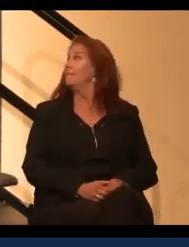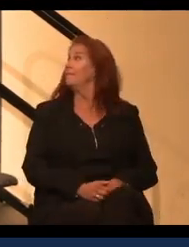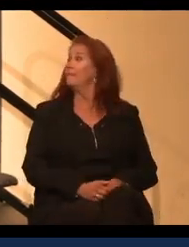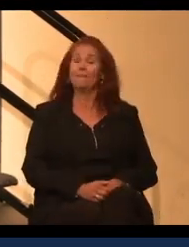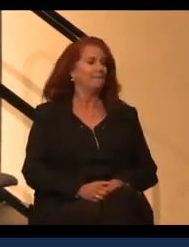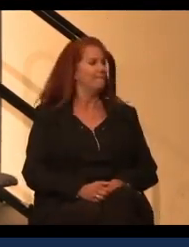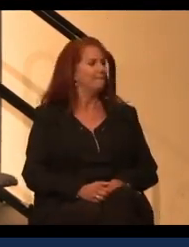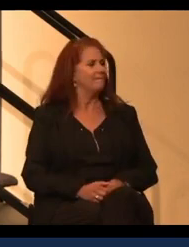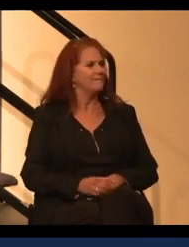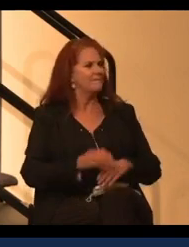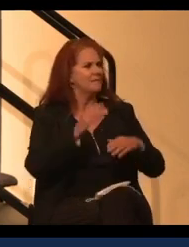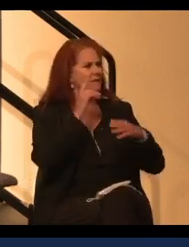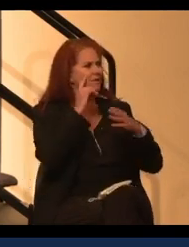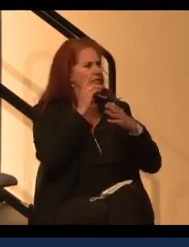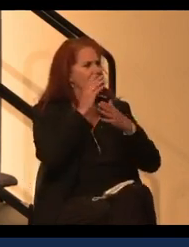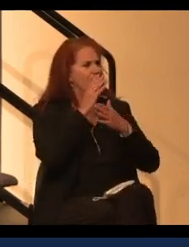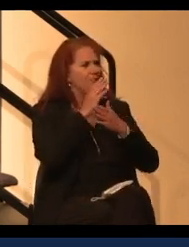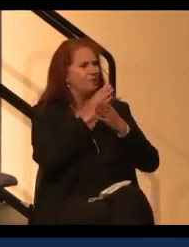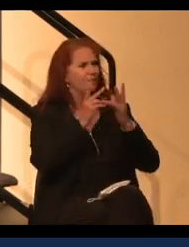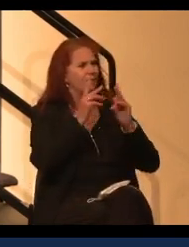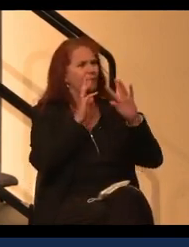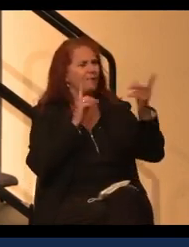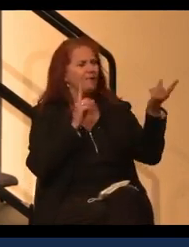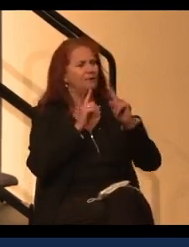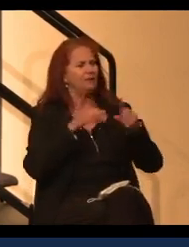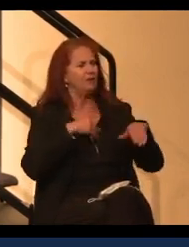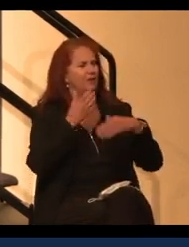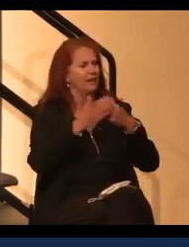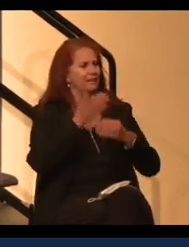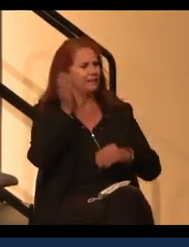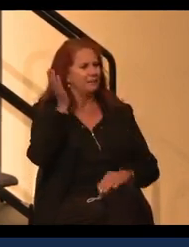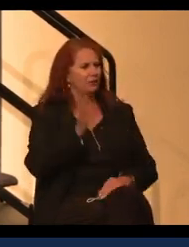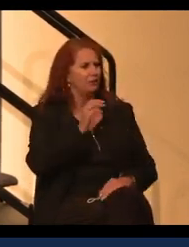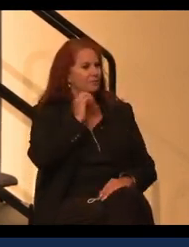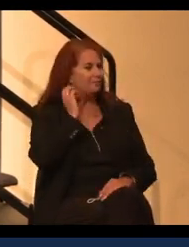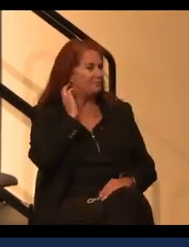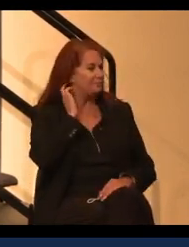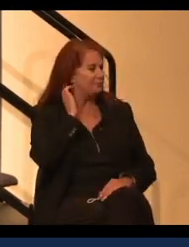So I know Sarab Aziz will be coming up to introduce our next speaker.